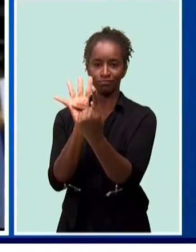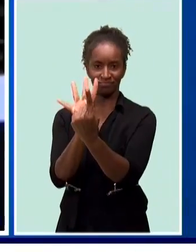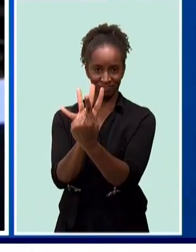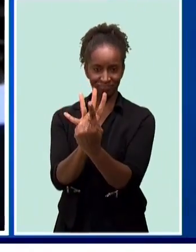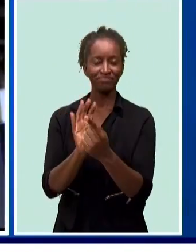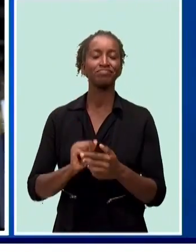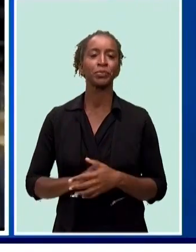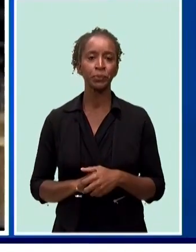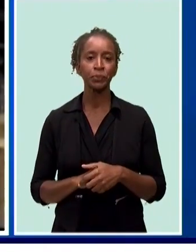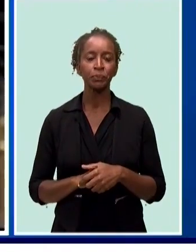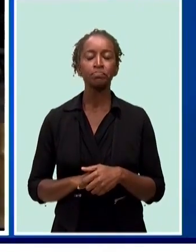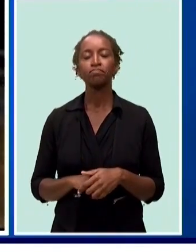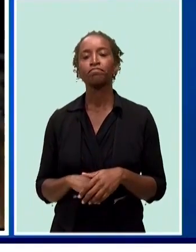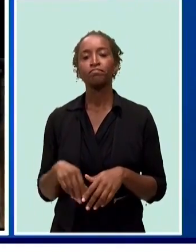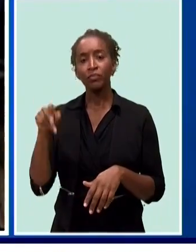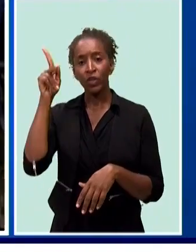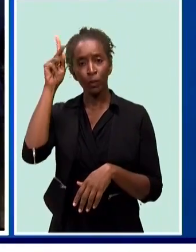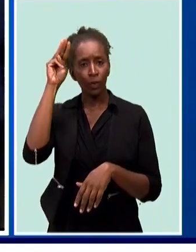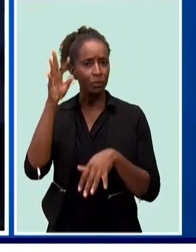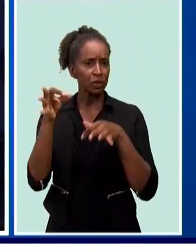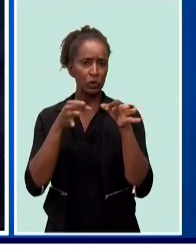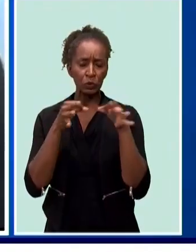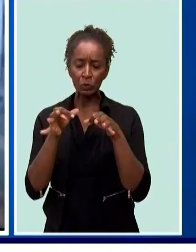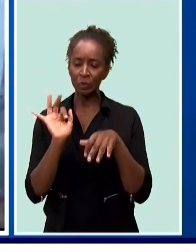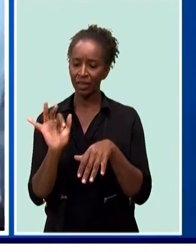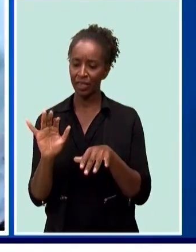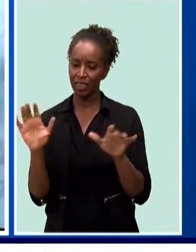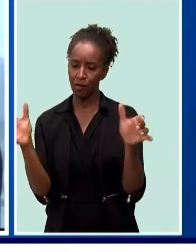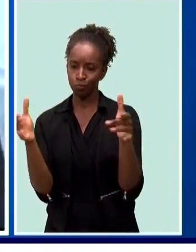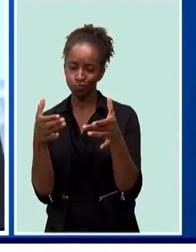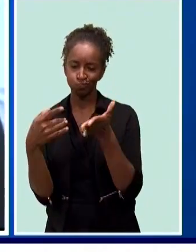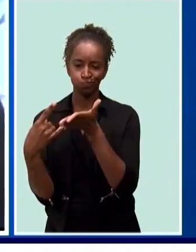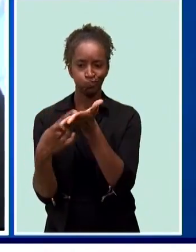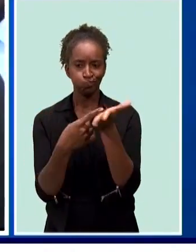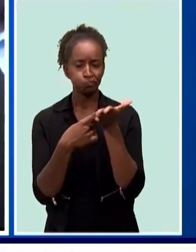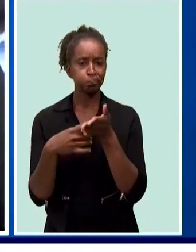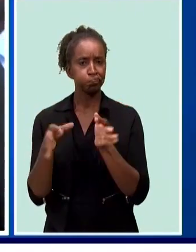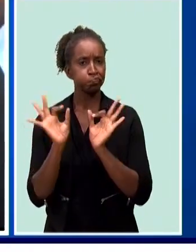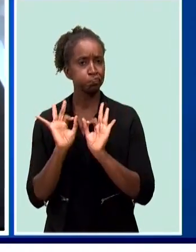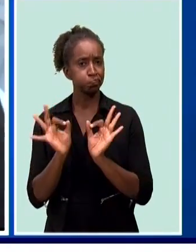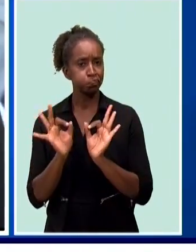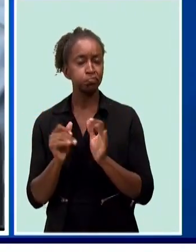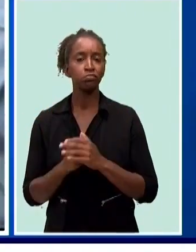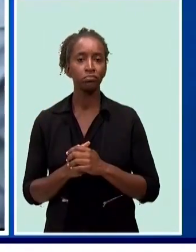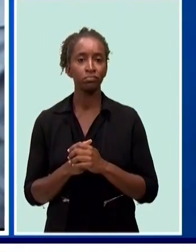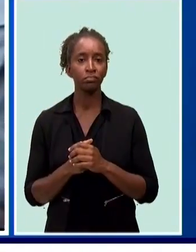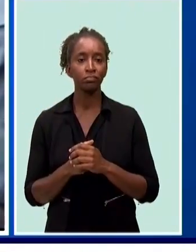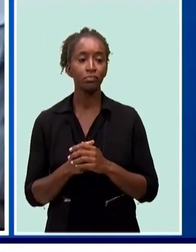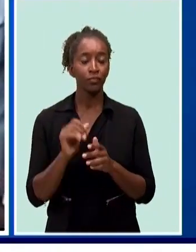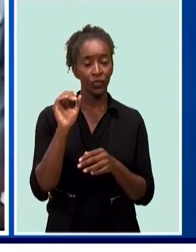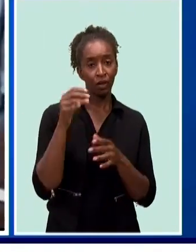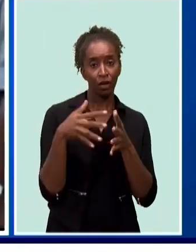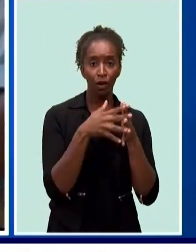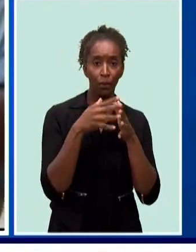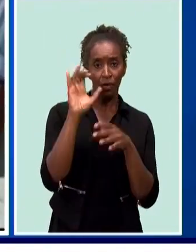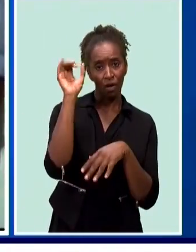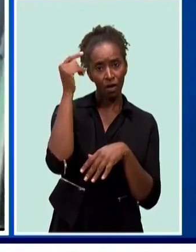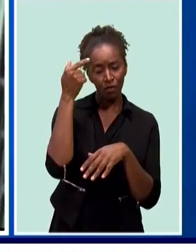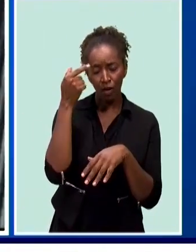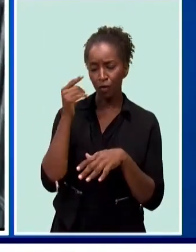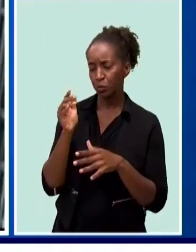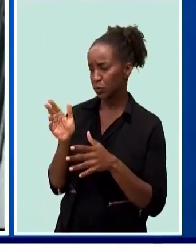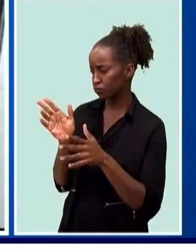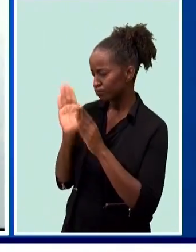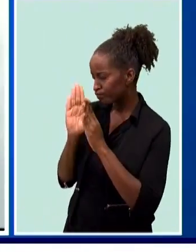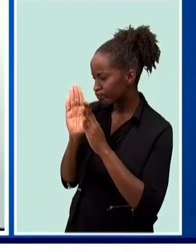Prime Minister Alan Chasney says the meeting was promising. He says he remains encouraged by the U.S. government's willingness to listen